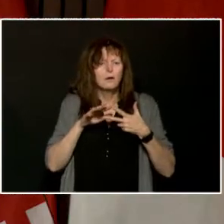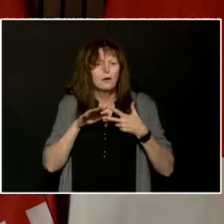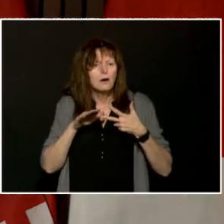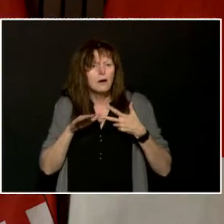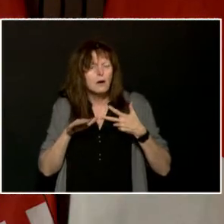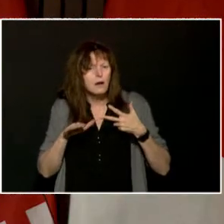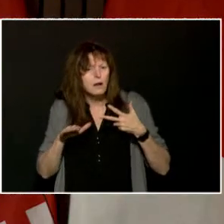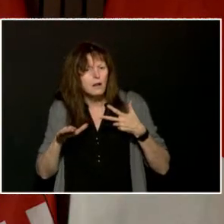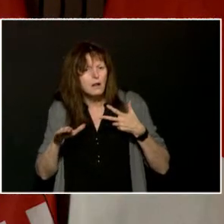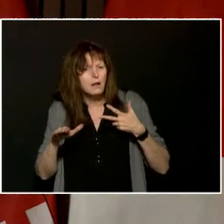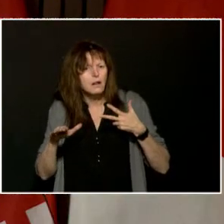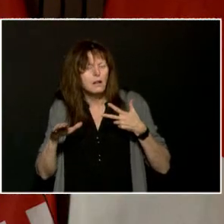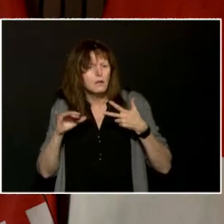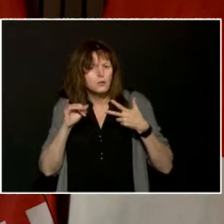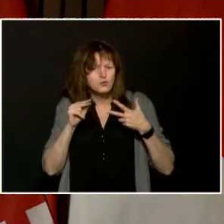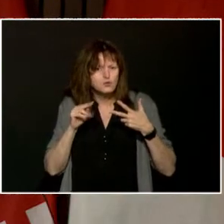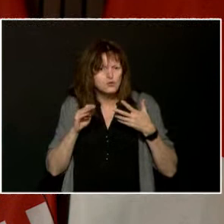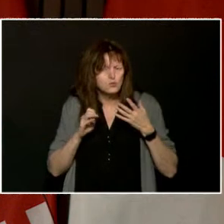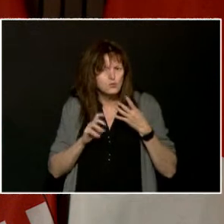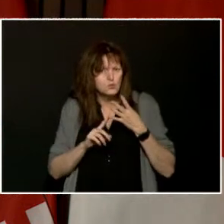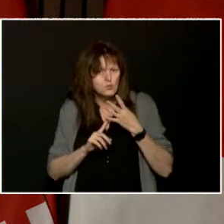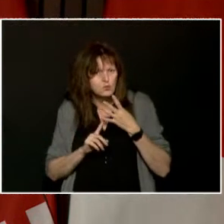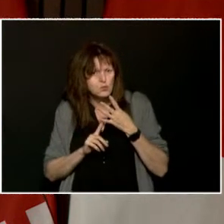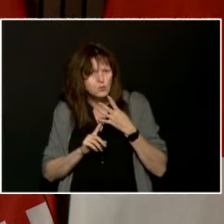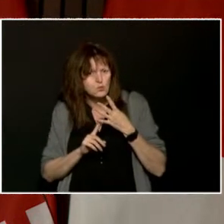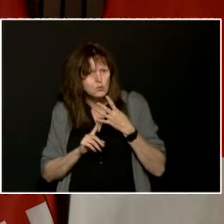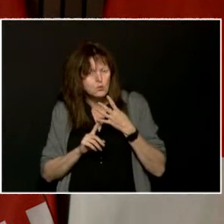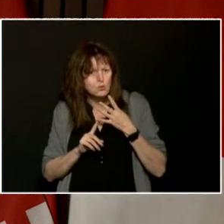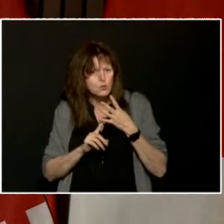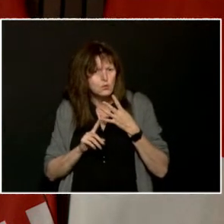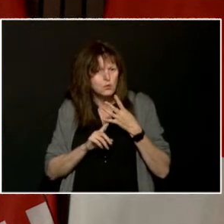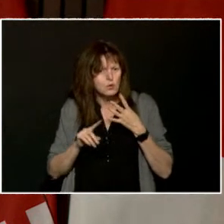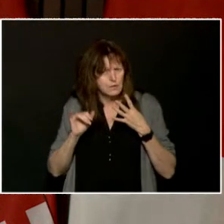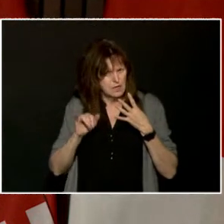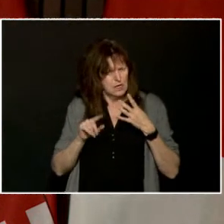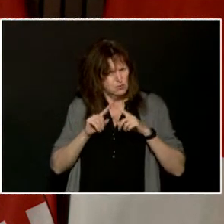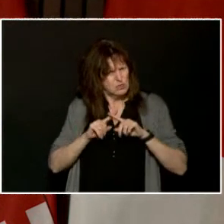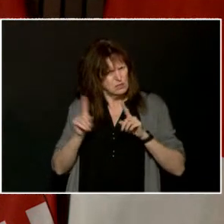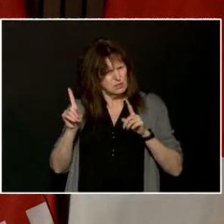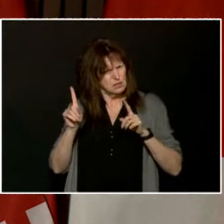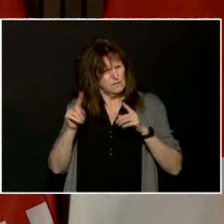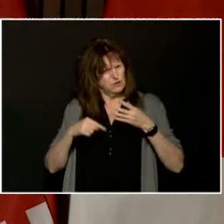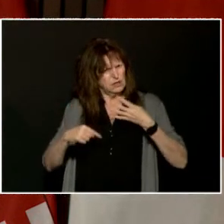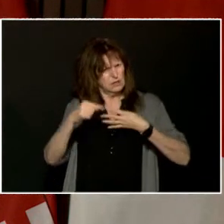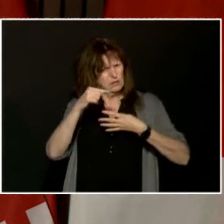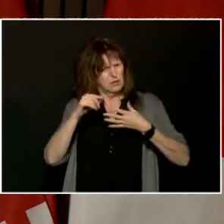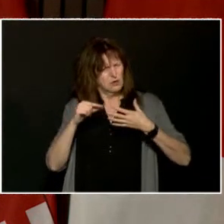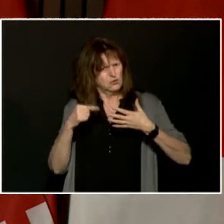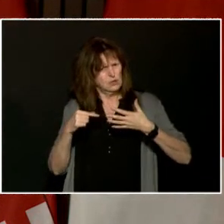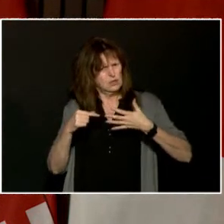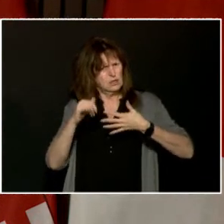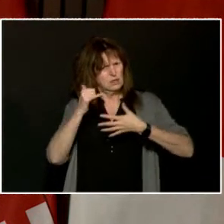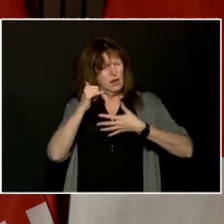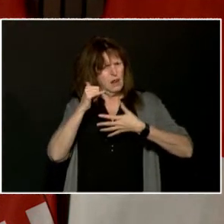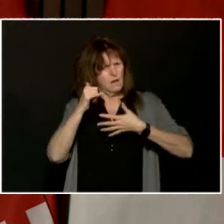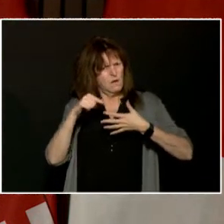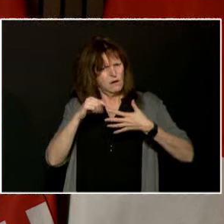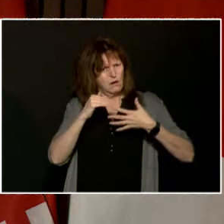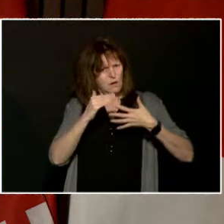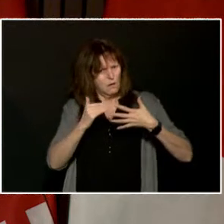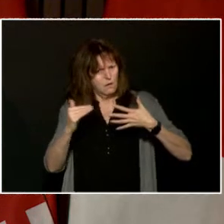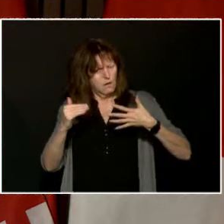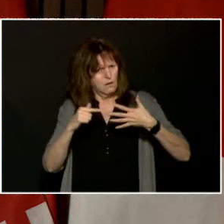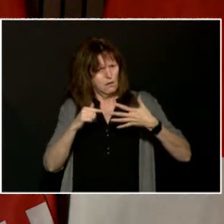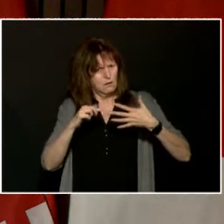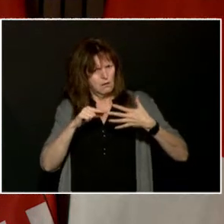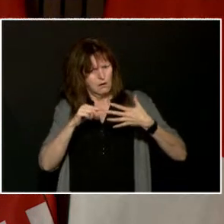June, but that's a big difference between those two scenarios, right? It is. I think the other important thing to